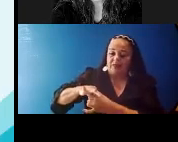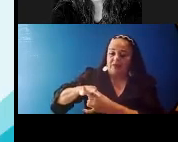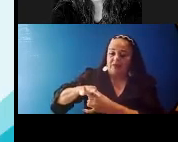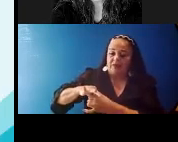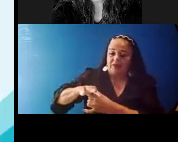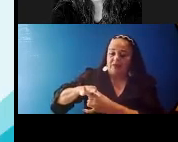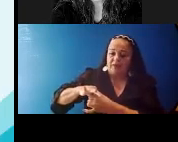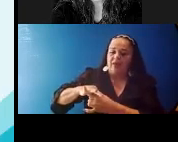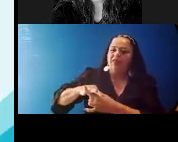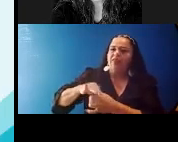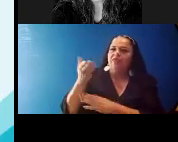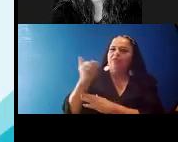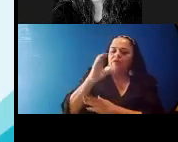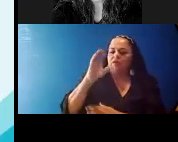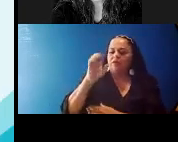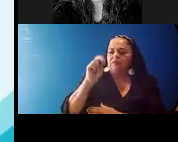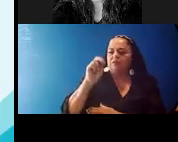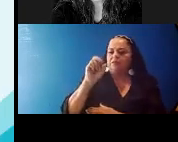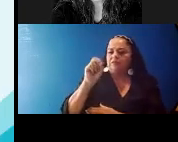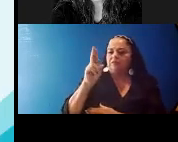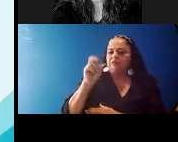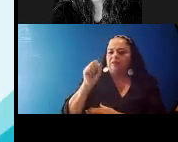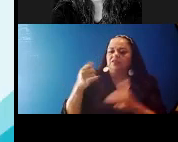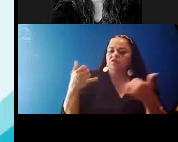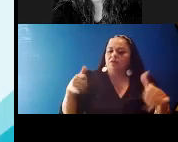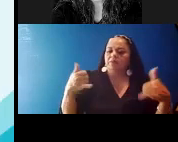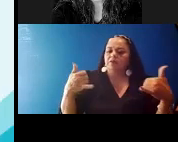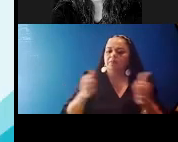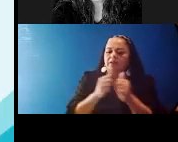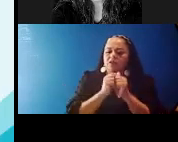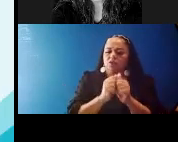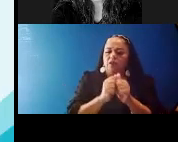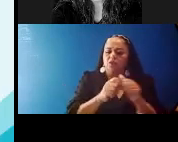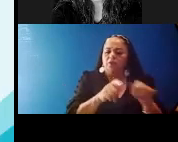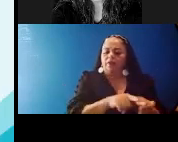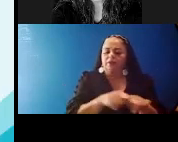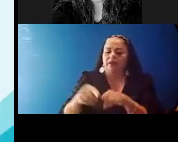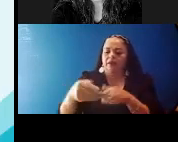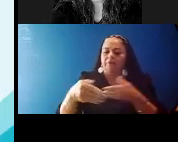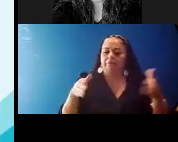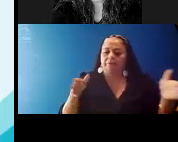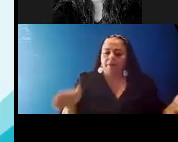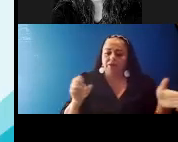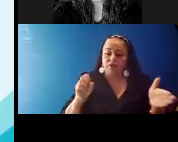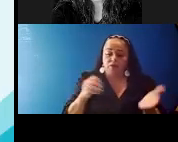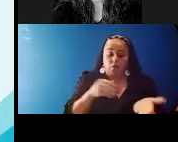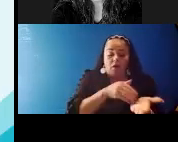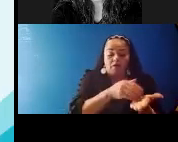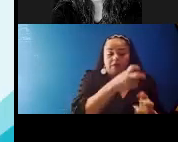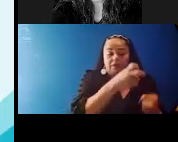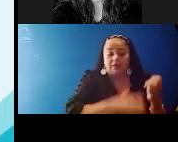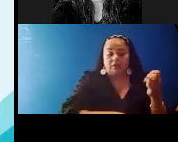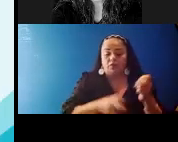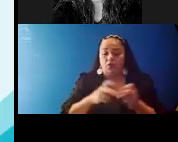natural incentive for them to play well together in the sandbox and to share power, right? So it's often difficult for elected and